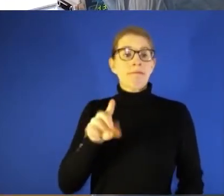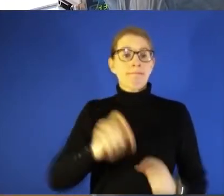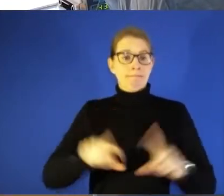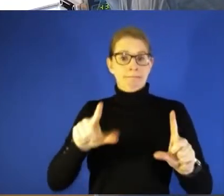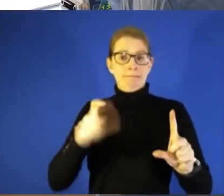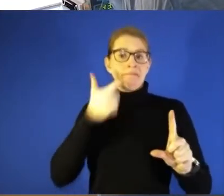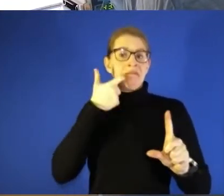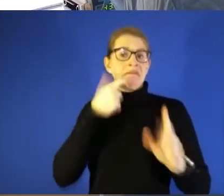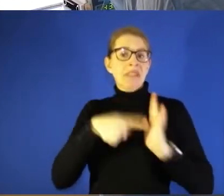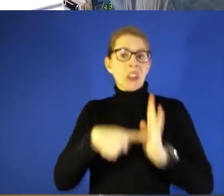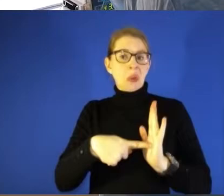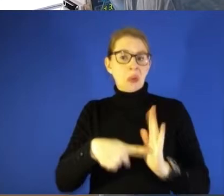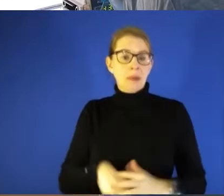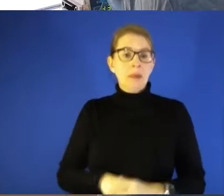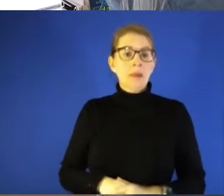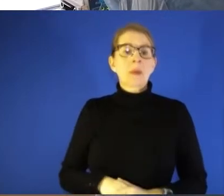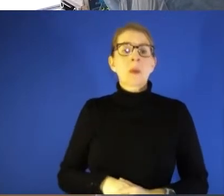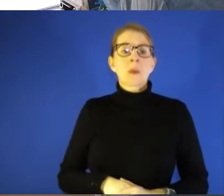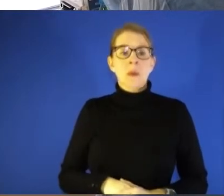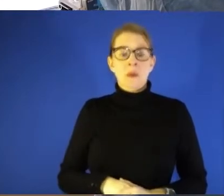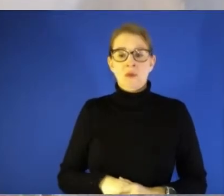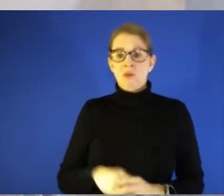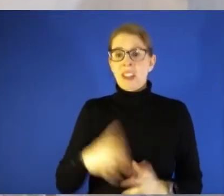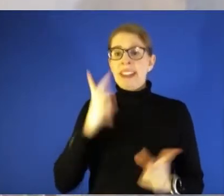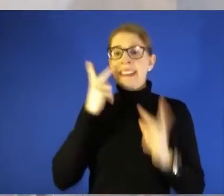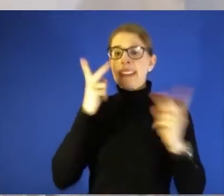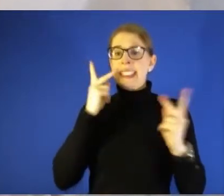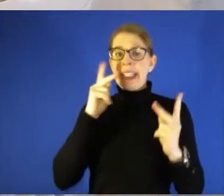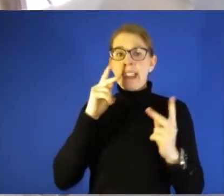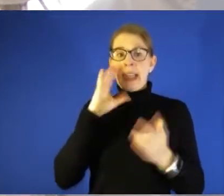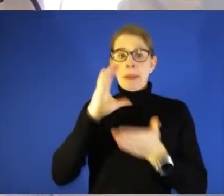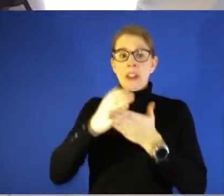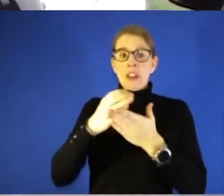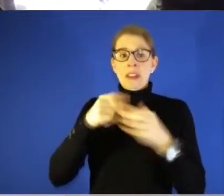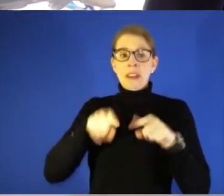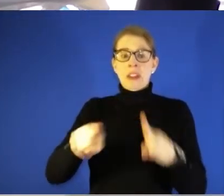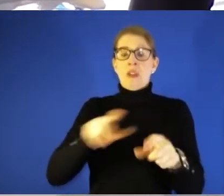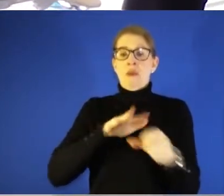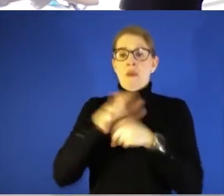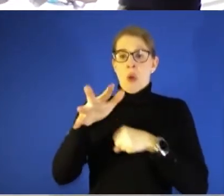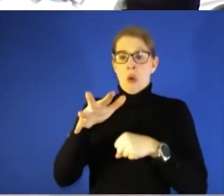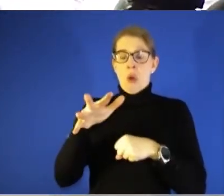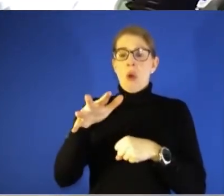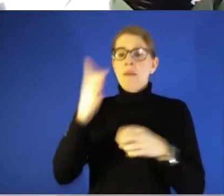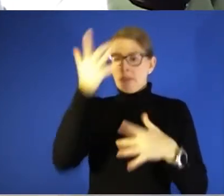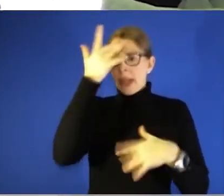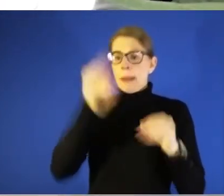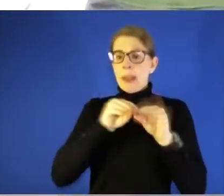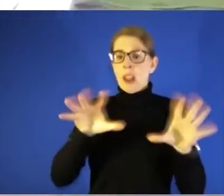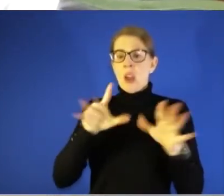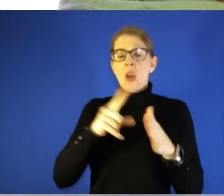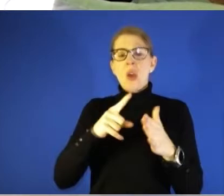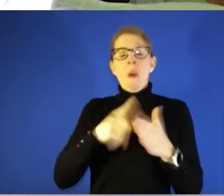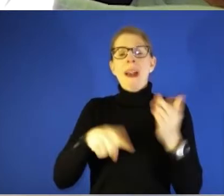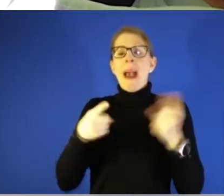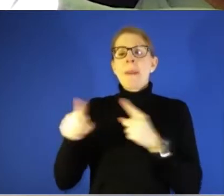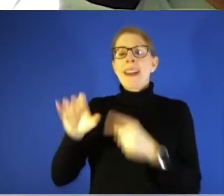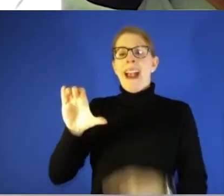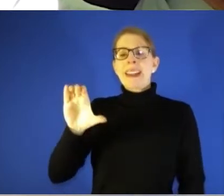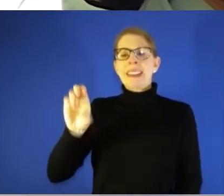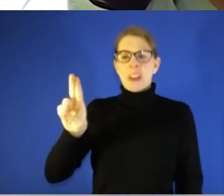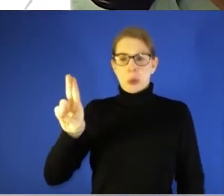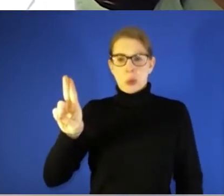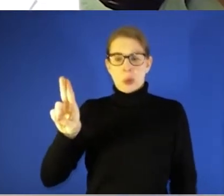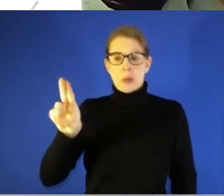shown, and we have seen these images throughout this entire pandemic. But what can you tell us about what's going up on those units? They're